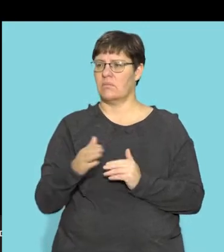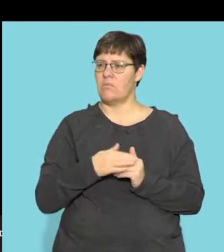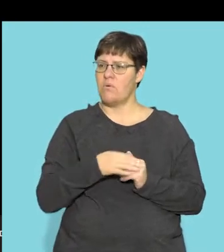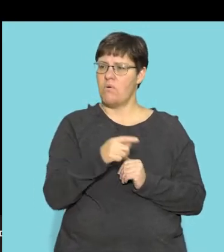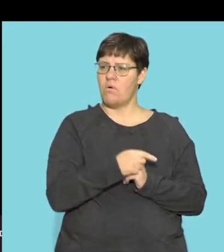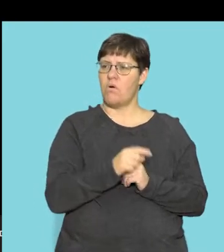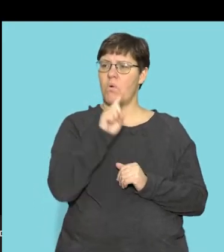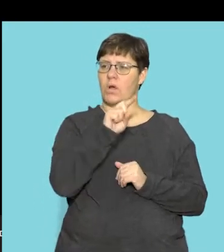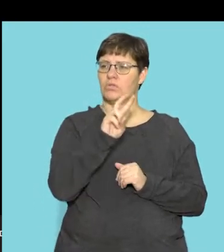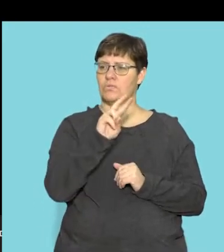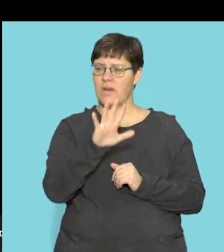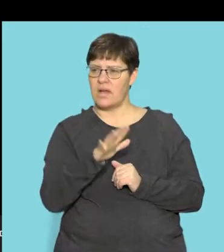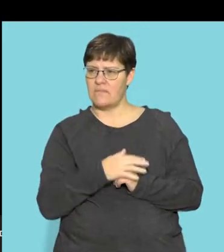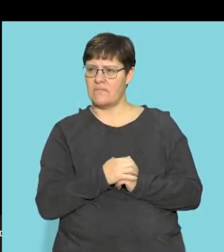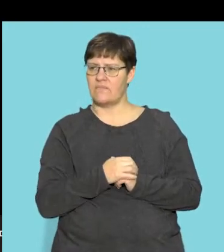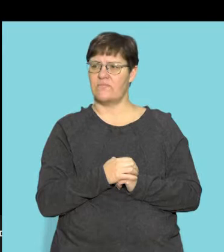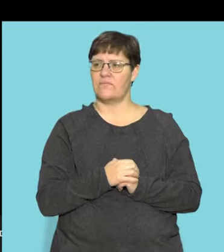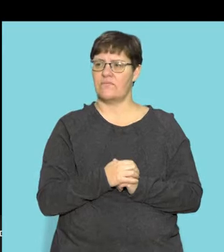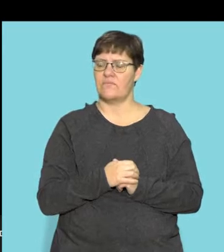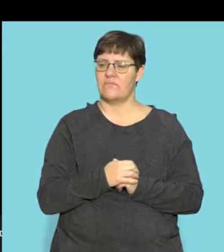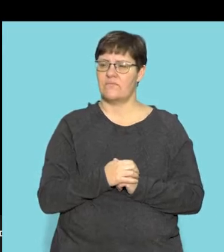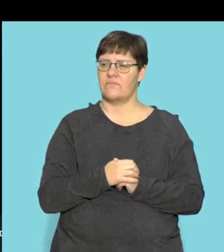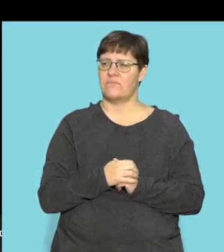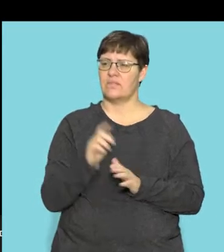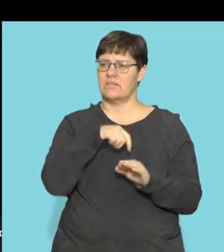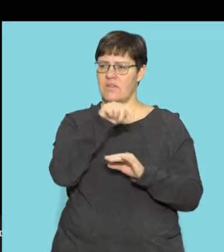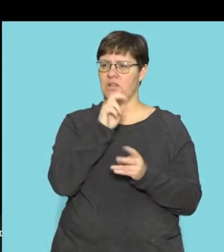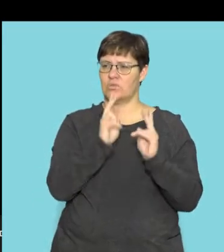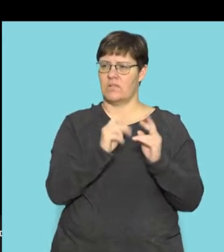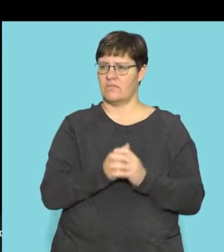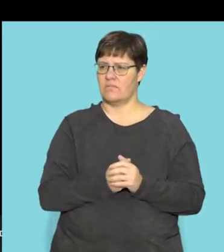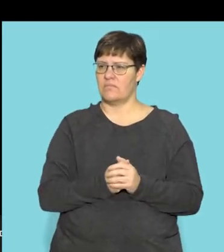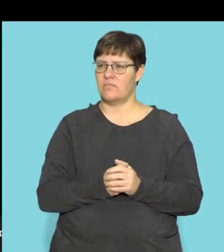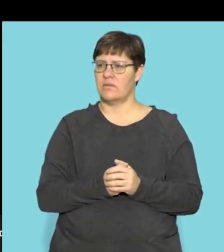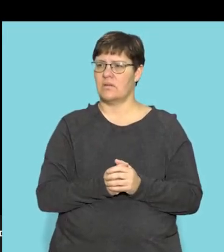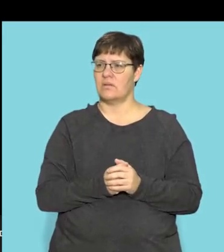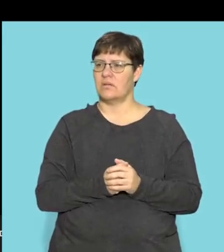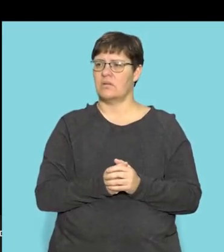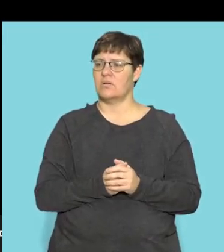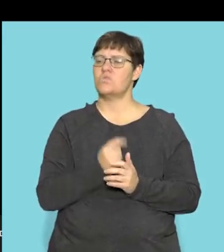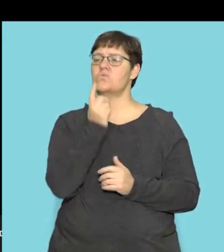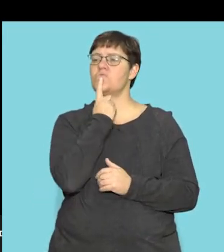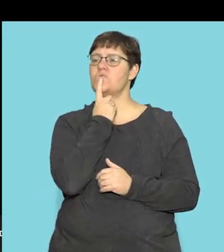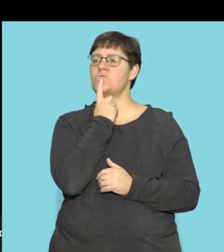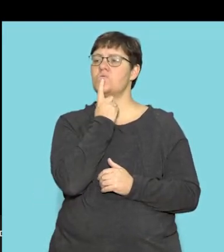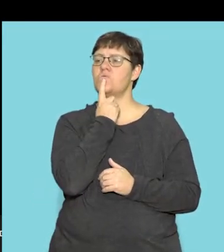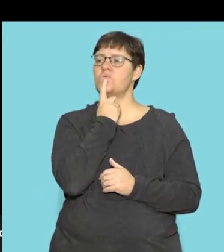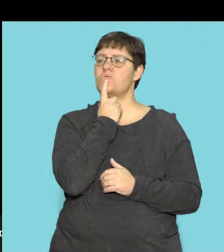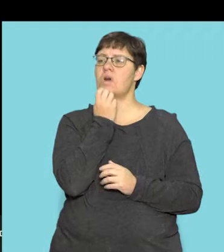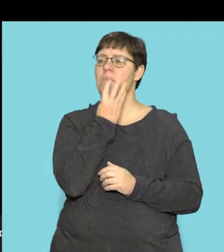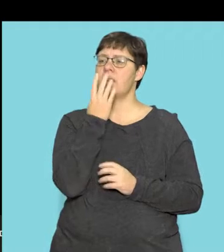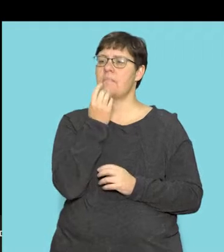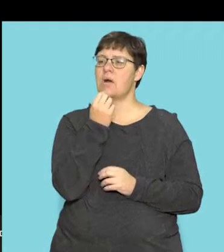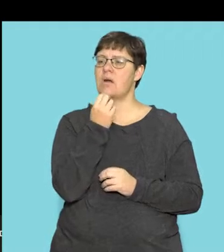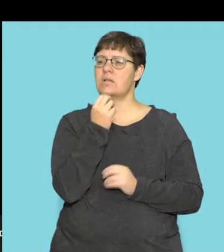0.125 divided by 12. And this will give me, let's see how many numbers are here. There's 7 of